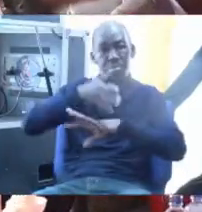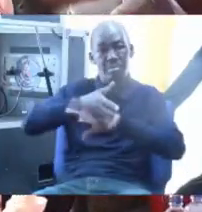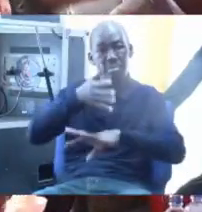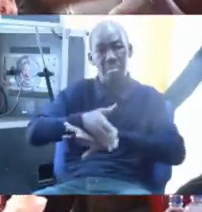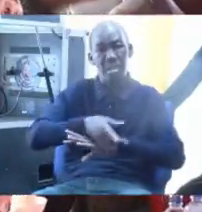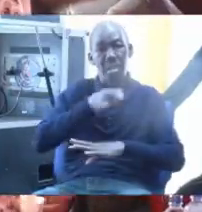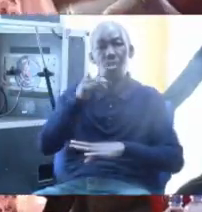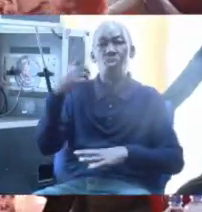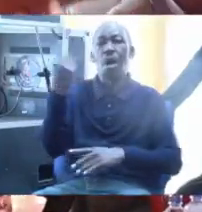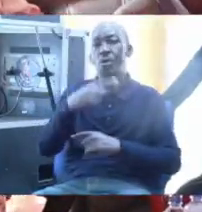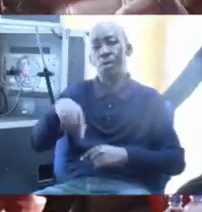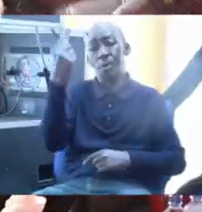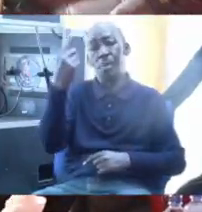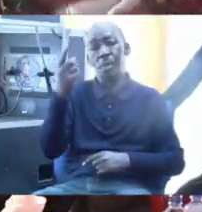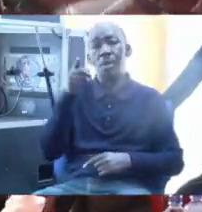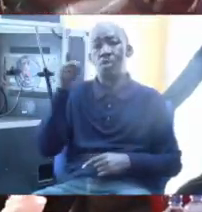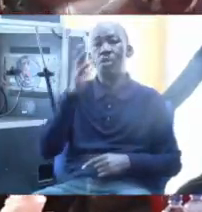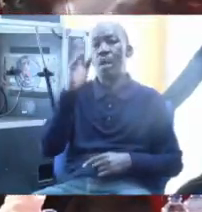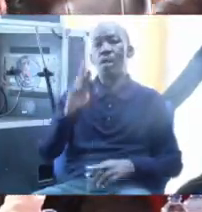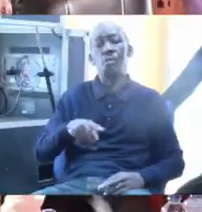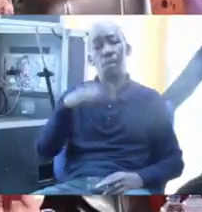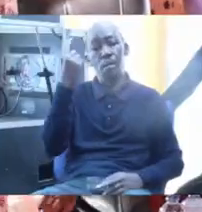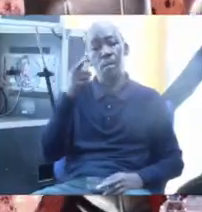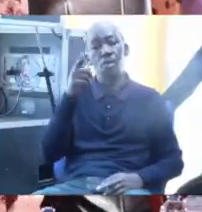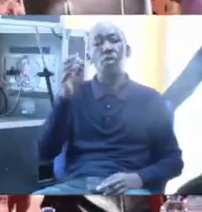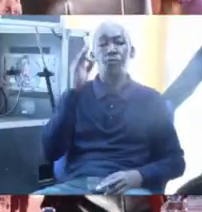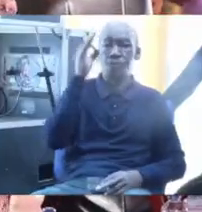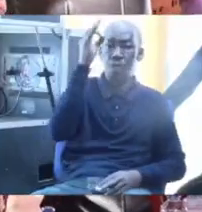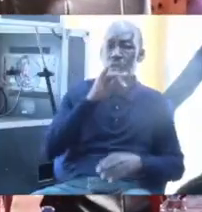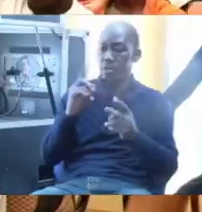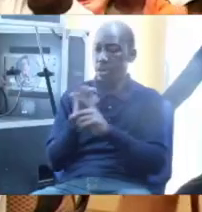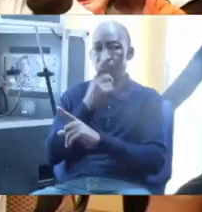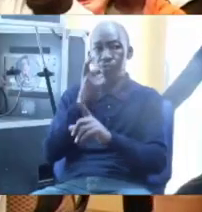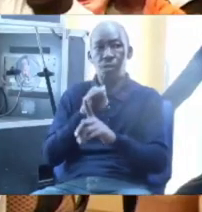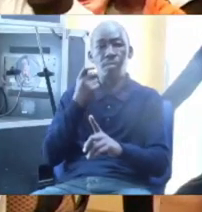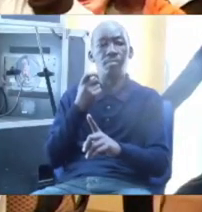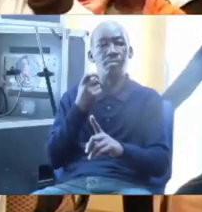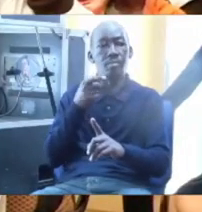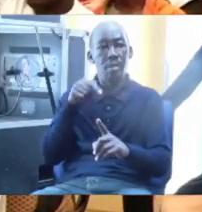an overcomer. You are a winner. Your future is different from your...